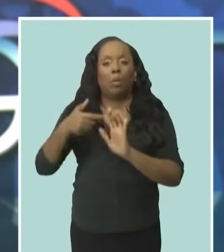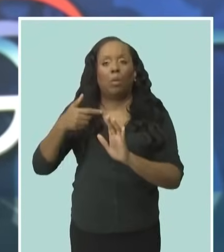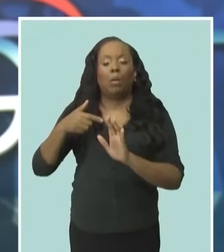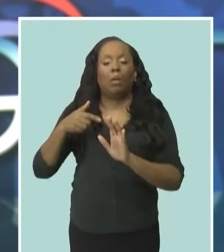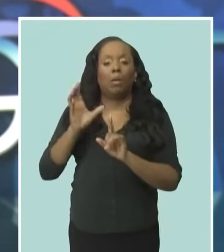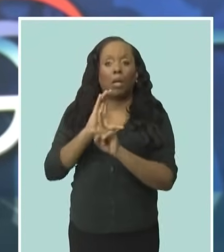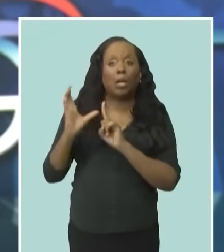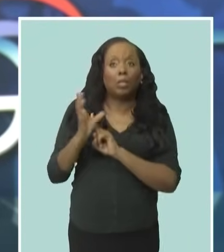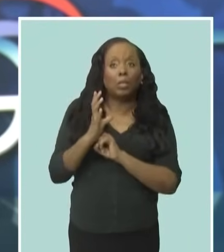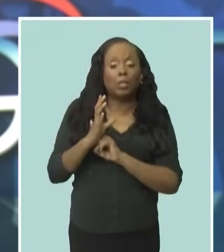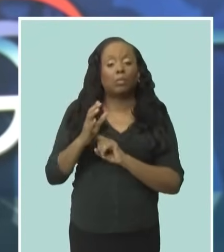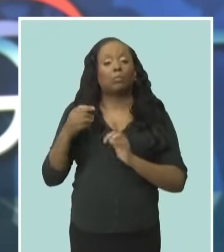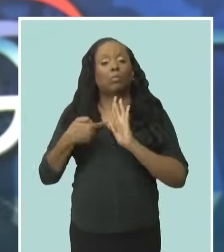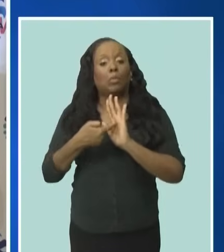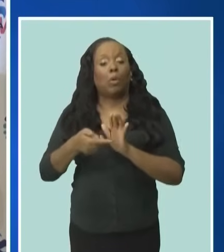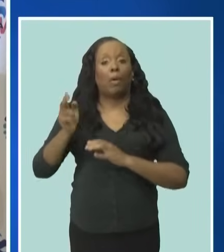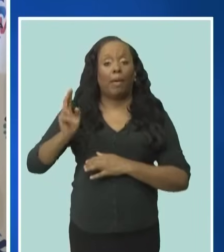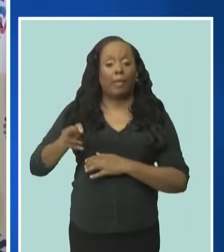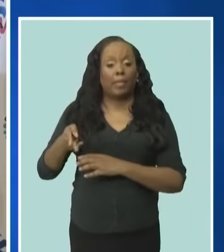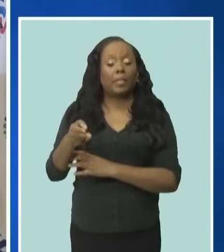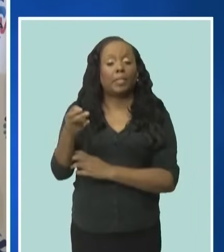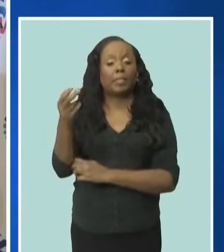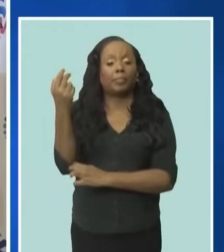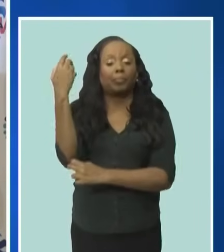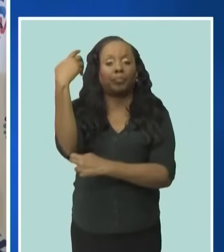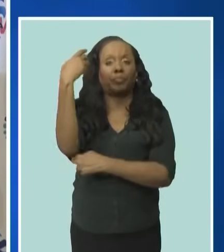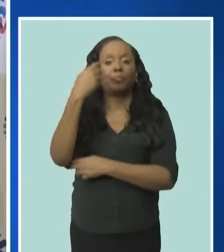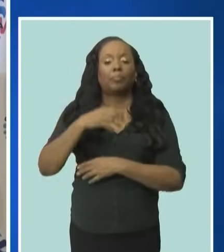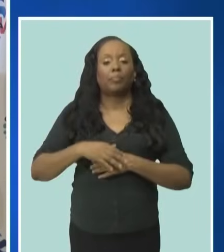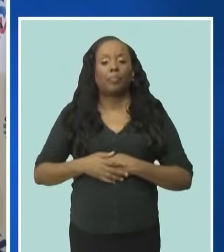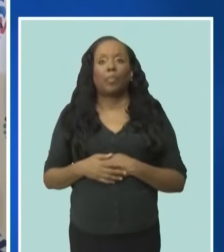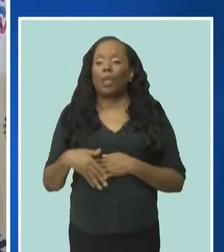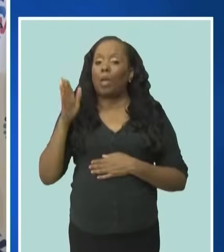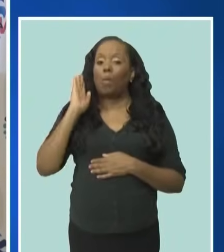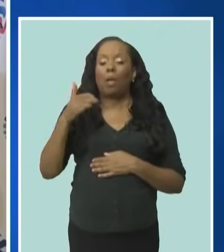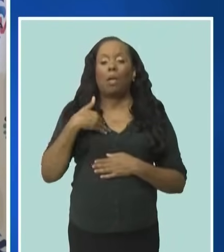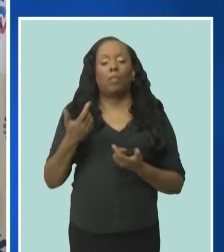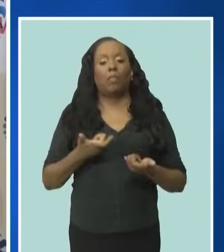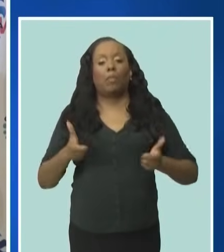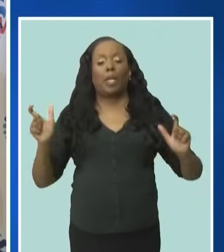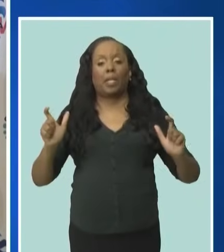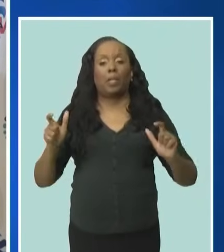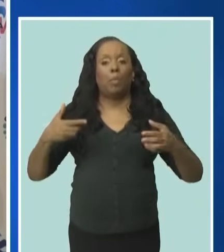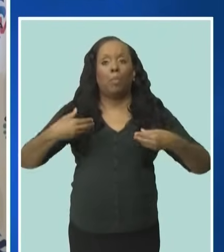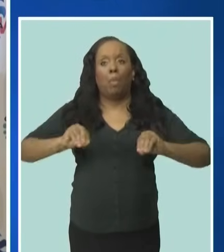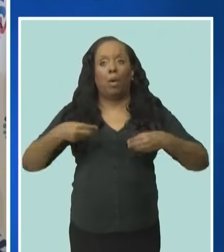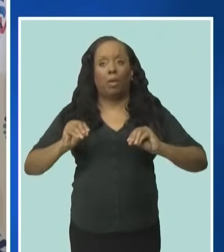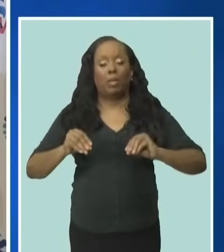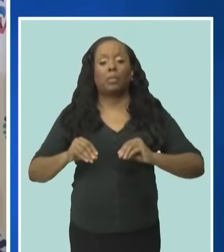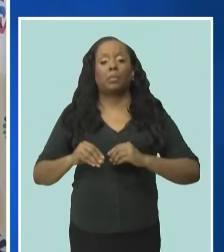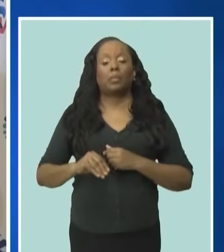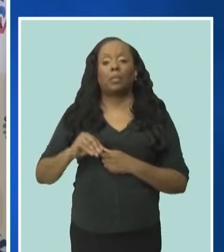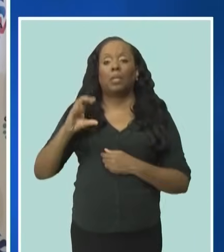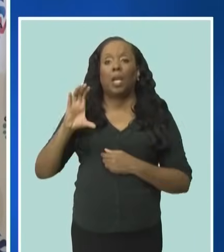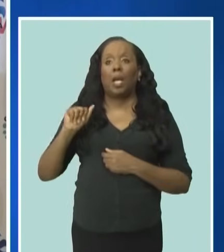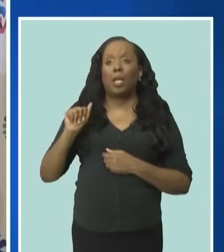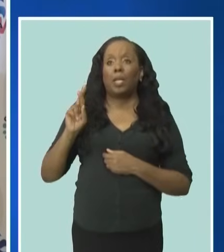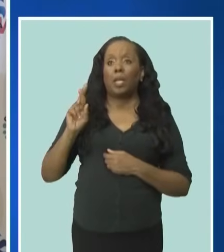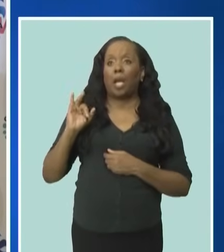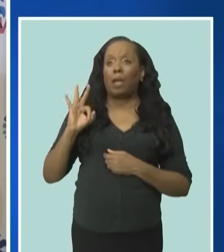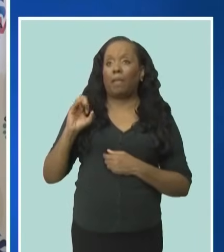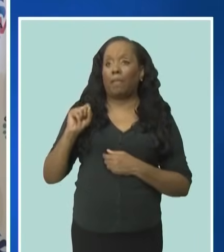heritage. And then there will be the massive Grand Market. Carifesta is all about buying